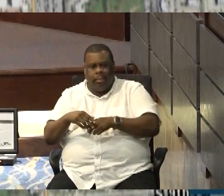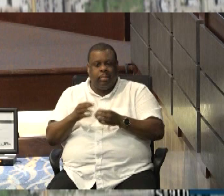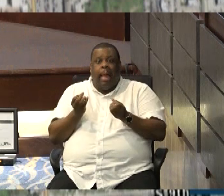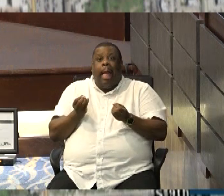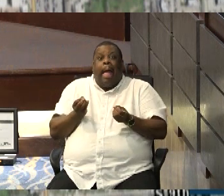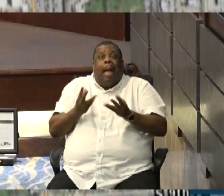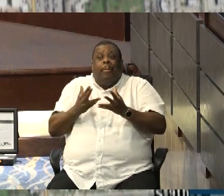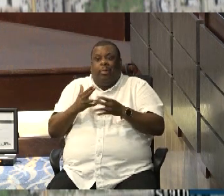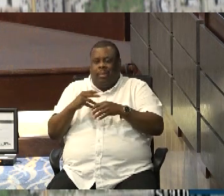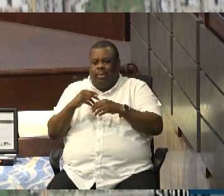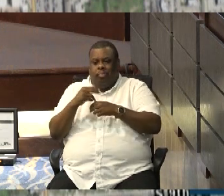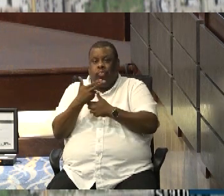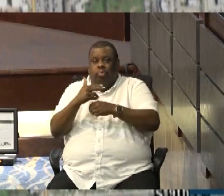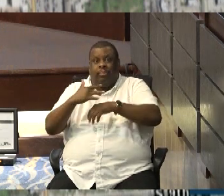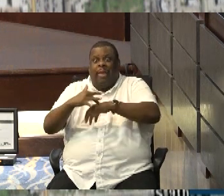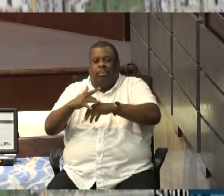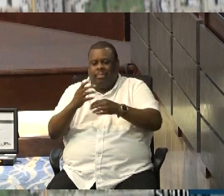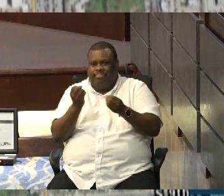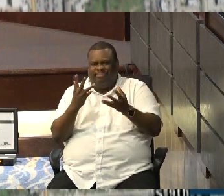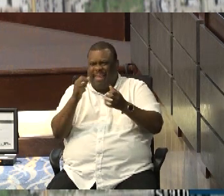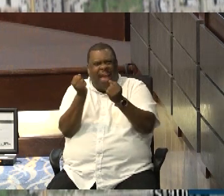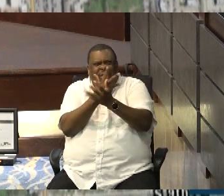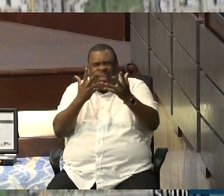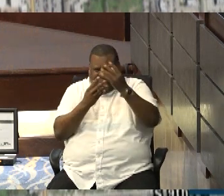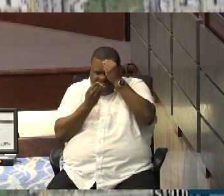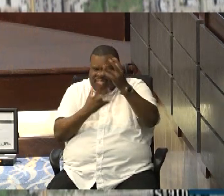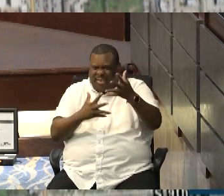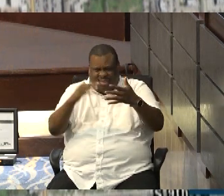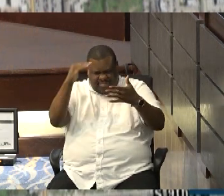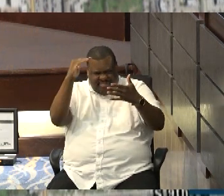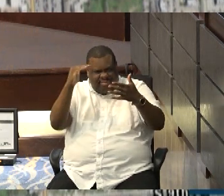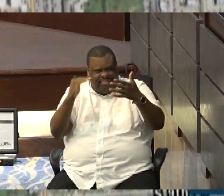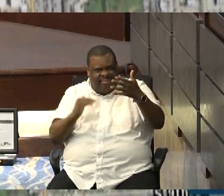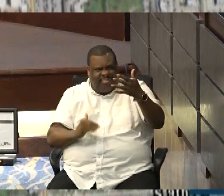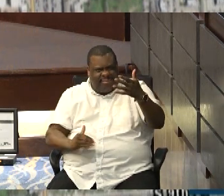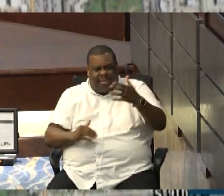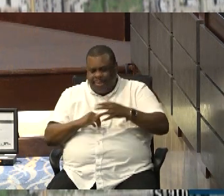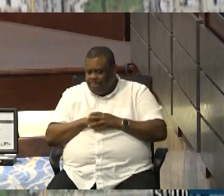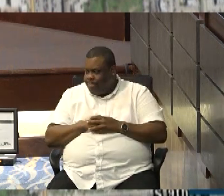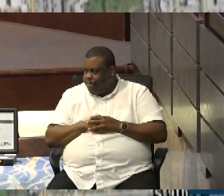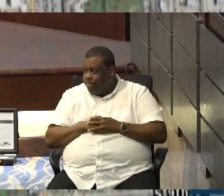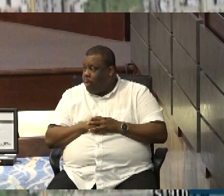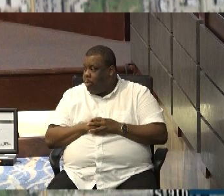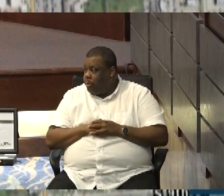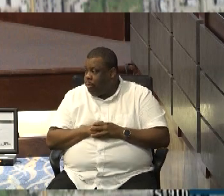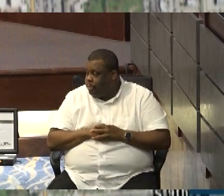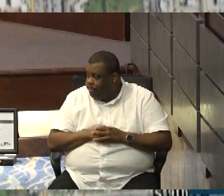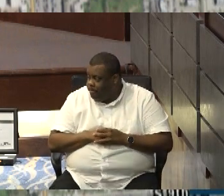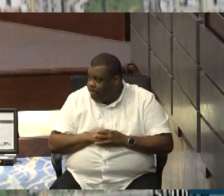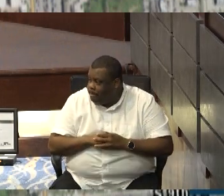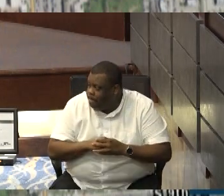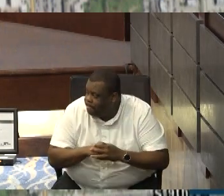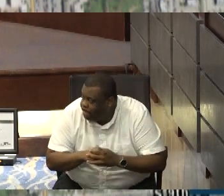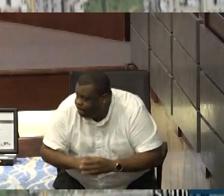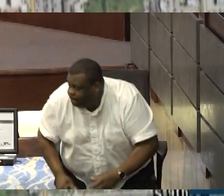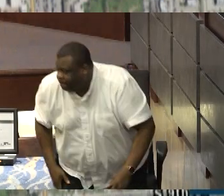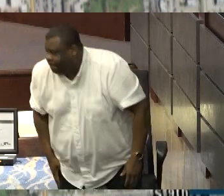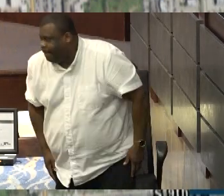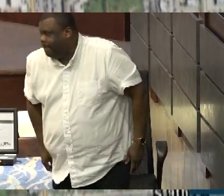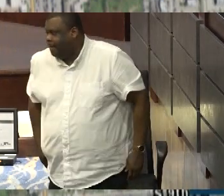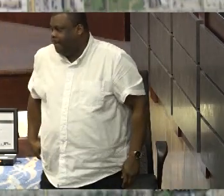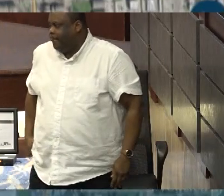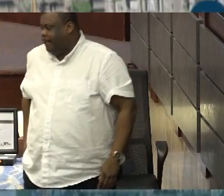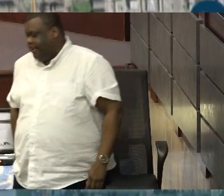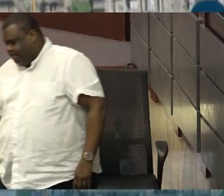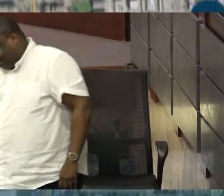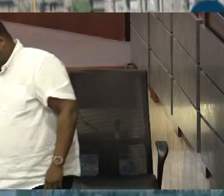are available. If you click on them, it'll show you what the average daily rate is. It'll show you the occupancy rates. It'll show you how many rooms